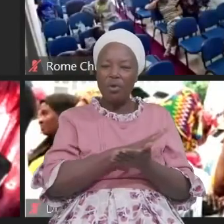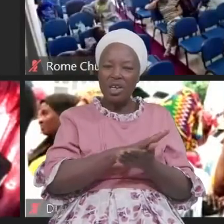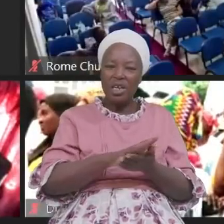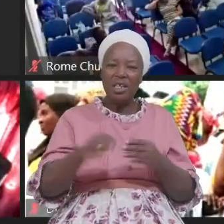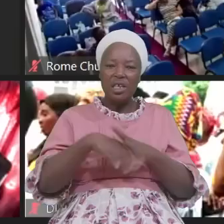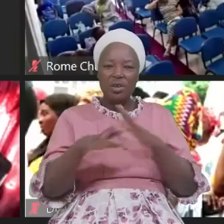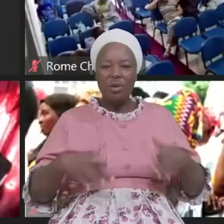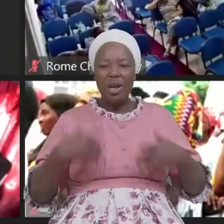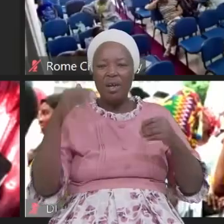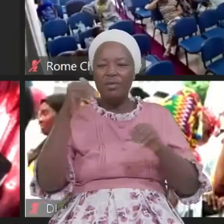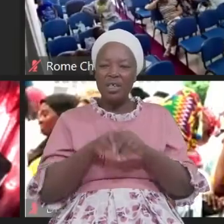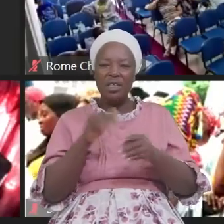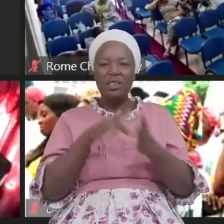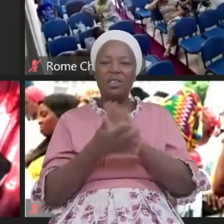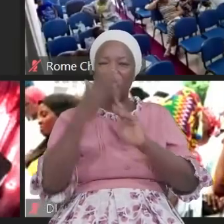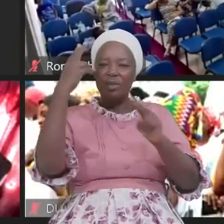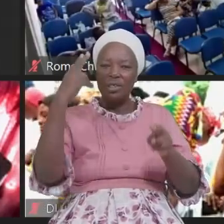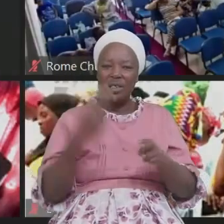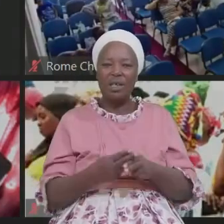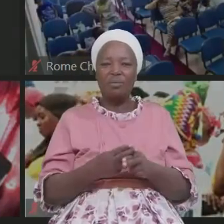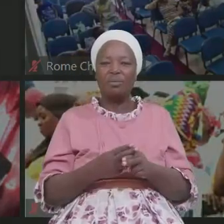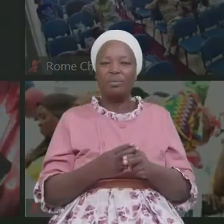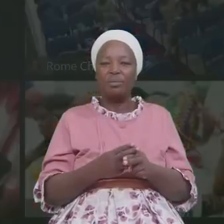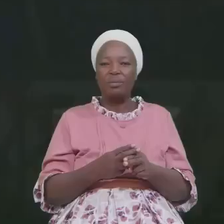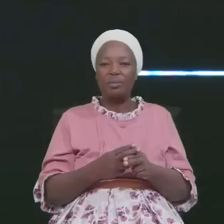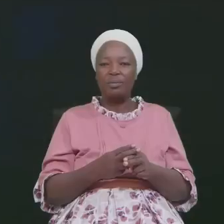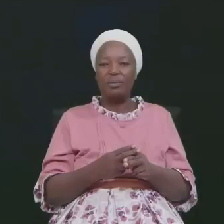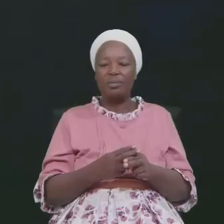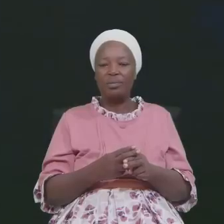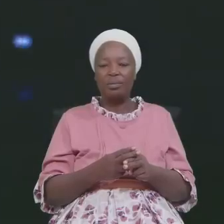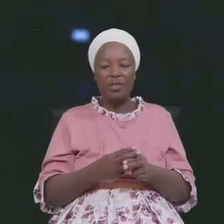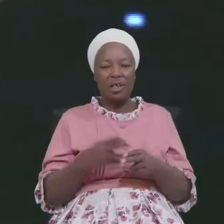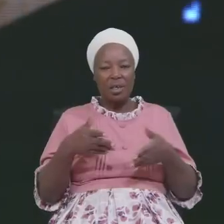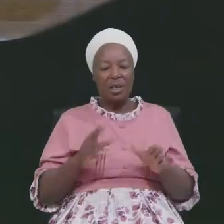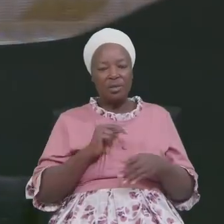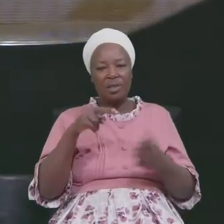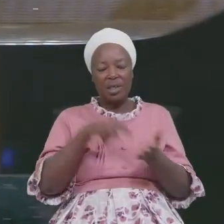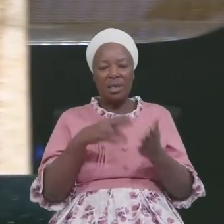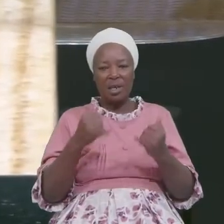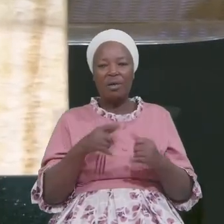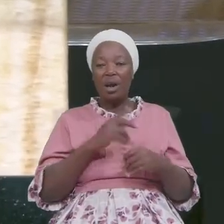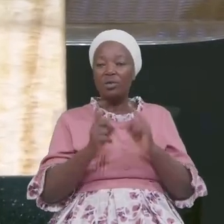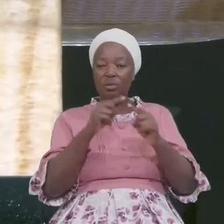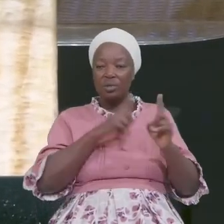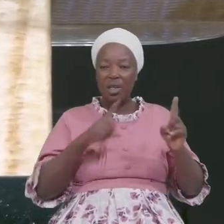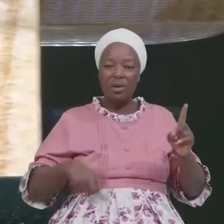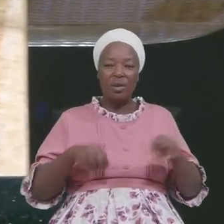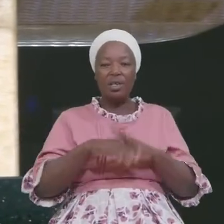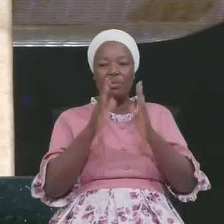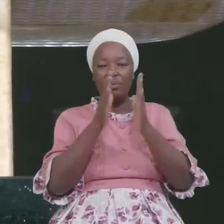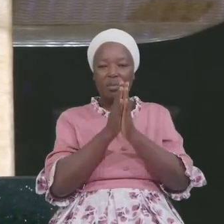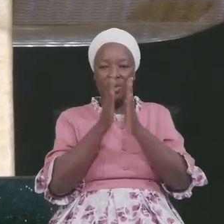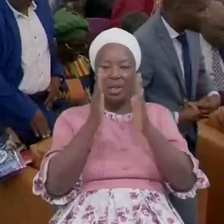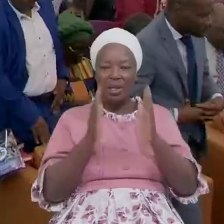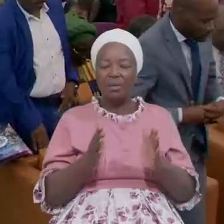your life in Jesus' name. Let's rise up now and talk to the Lord in